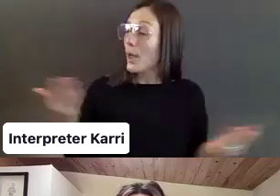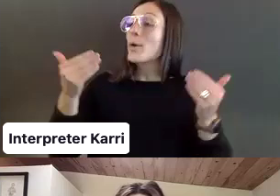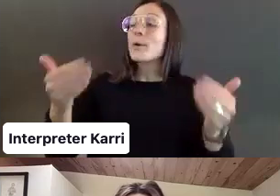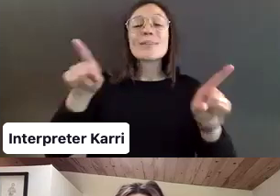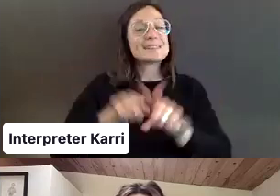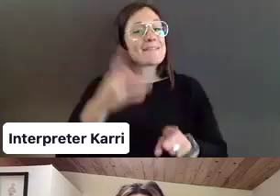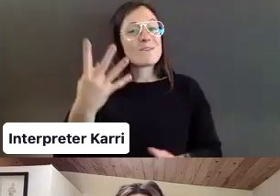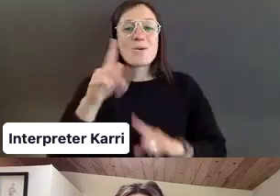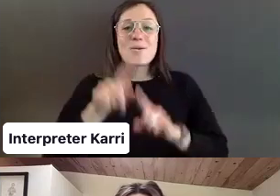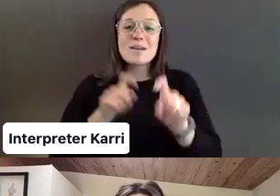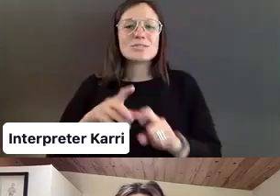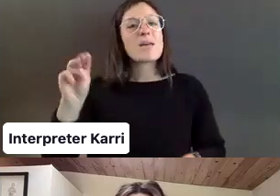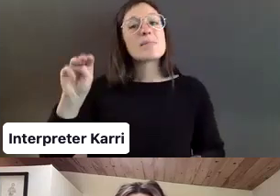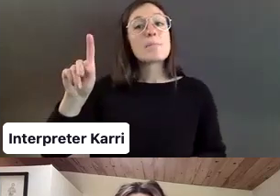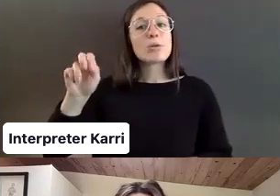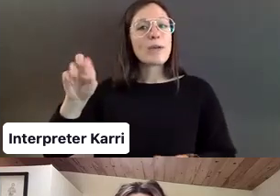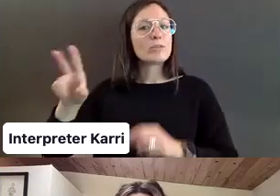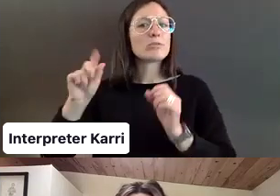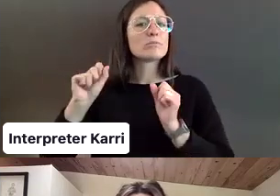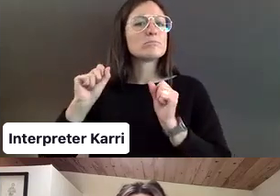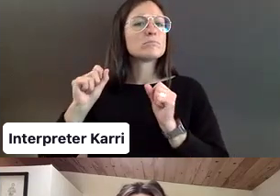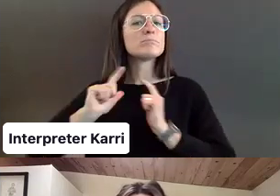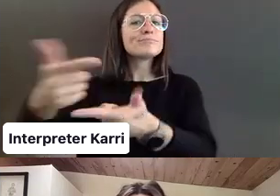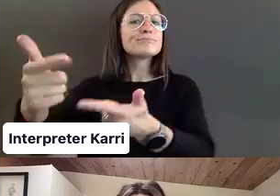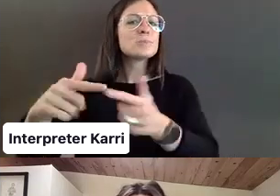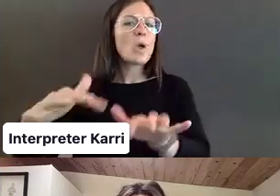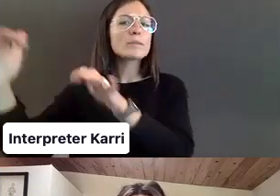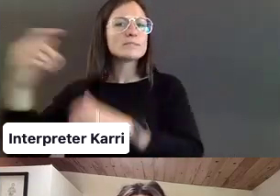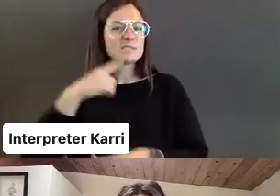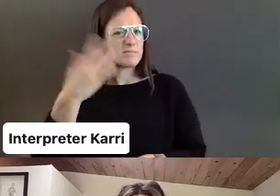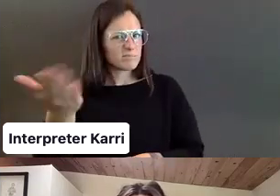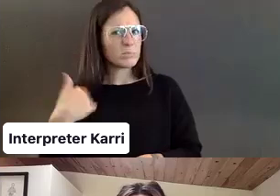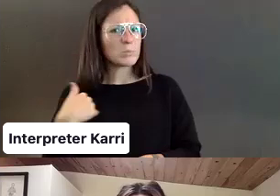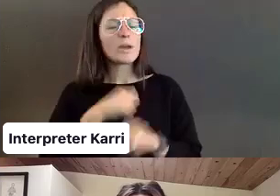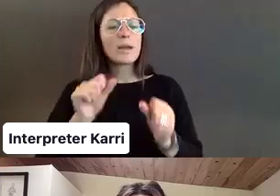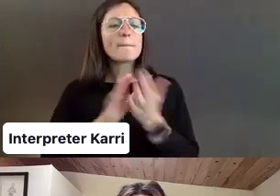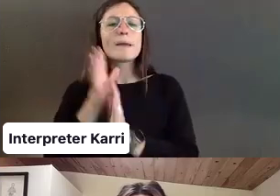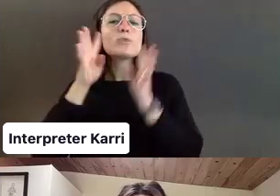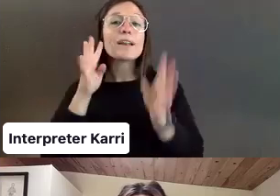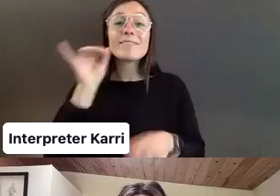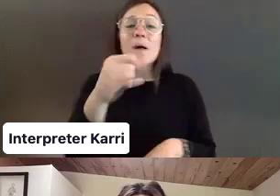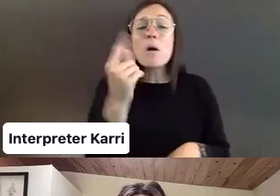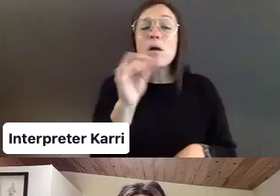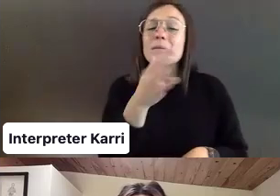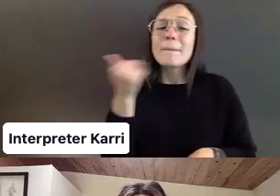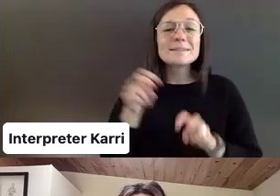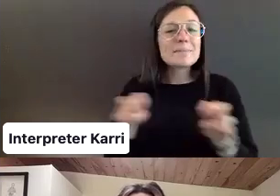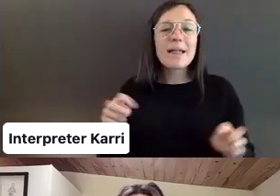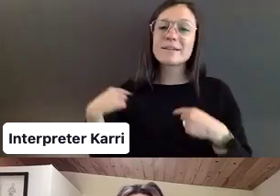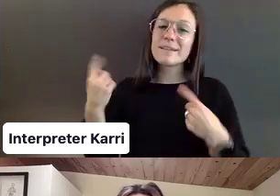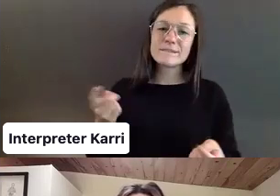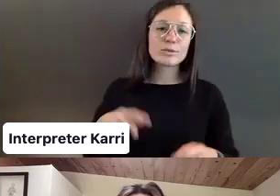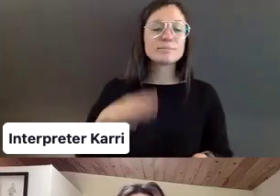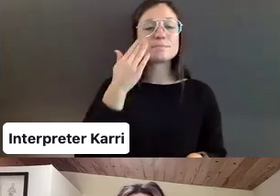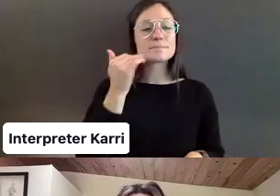questions. And he kind of put it out to the audience, and he was like, let's come up with some creative questions. It was one of the best panels I ever had. Yeah.